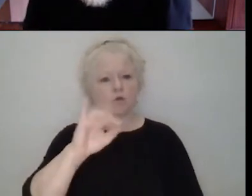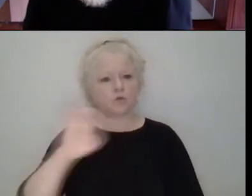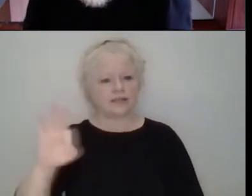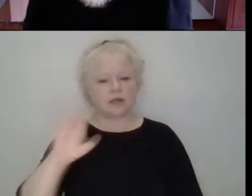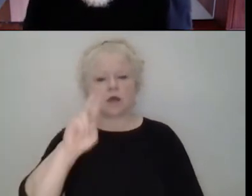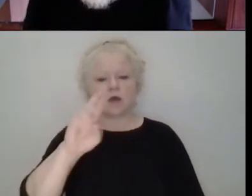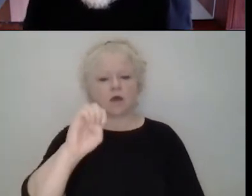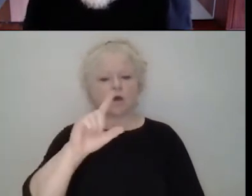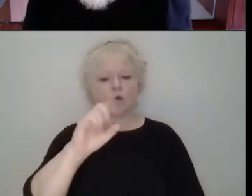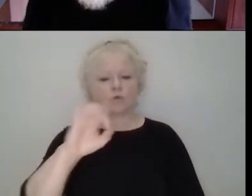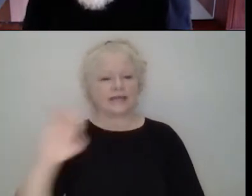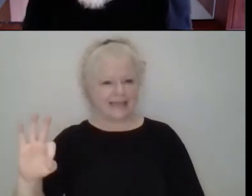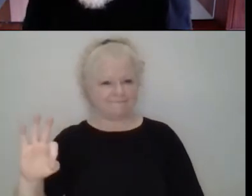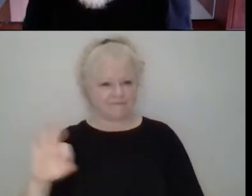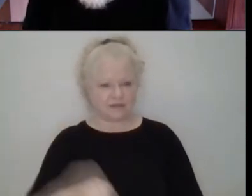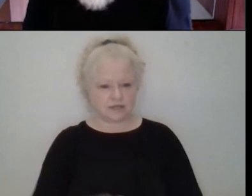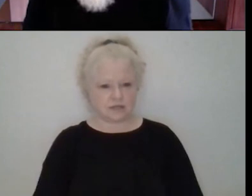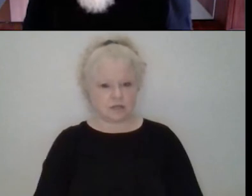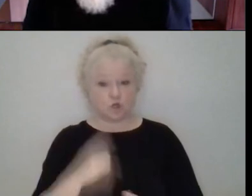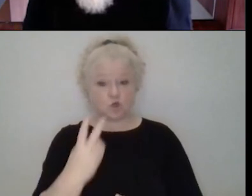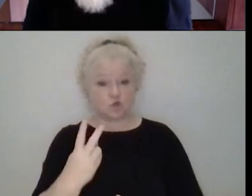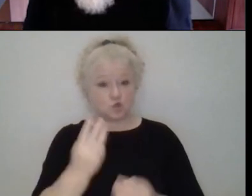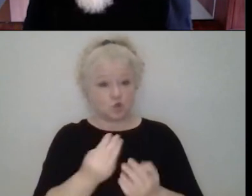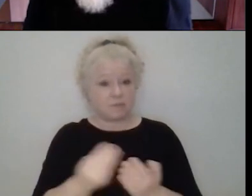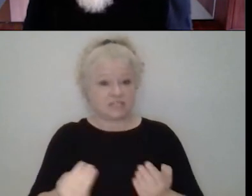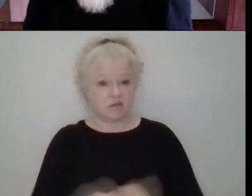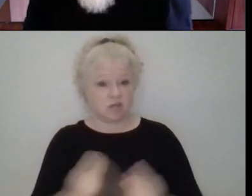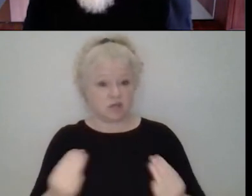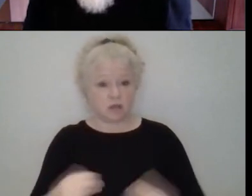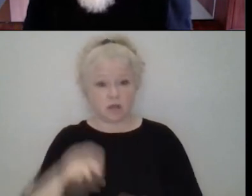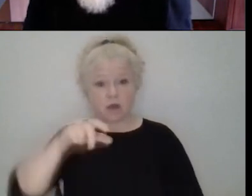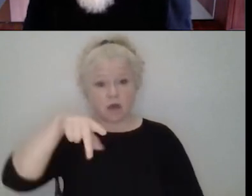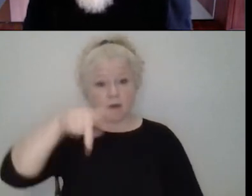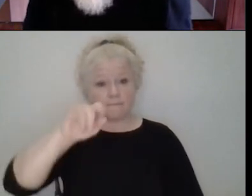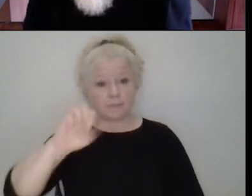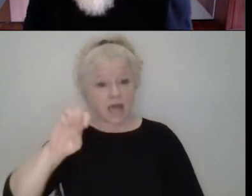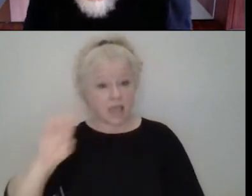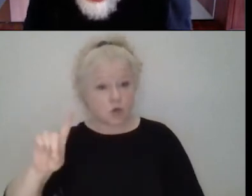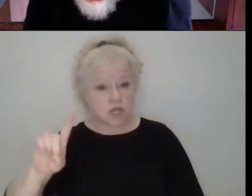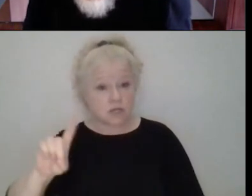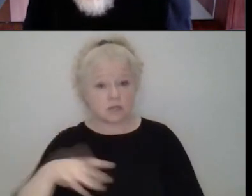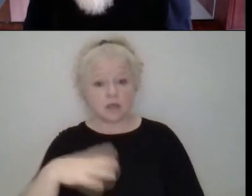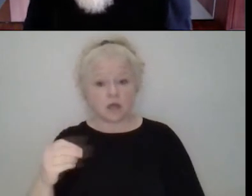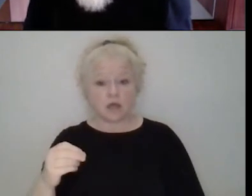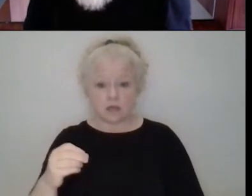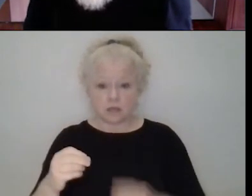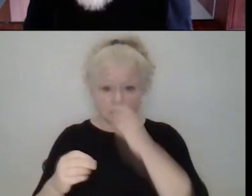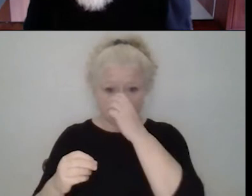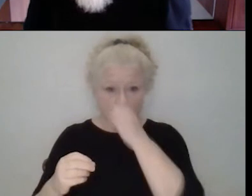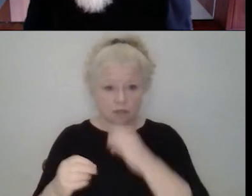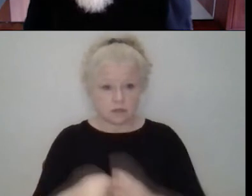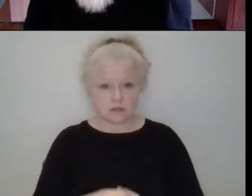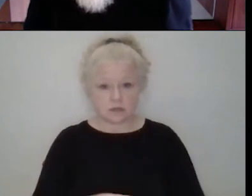second. And it's made with 2 materials. It's just plywood. All the place is plywood and wood naturally, but